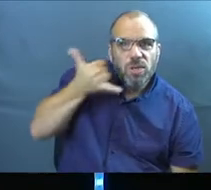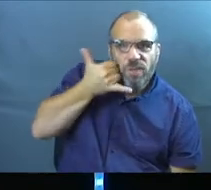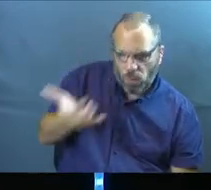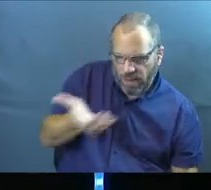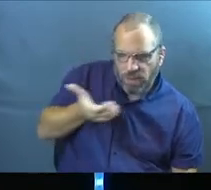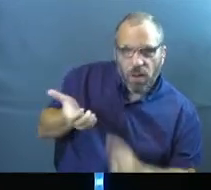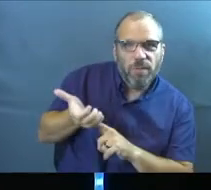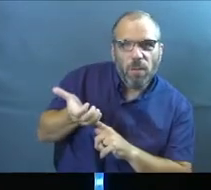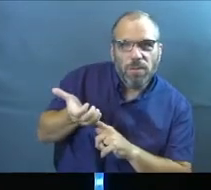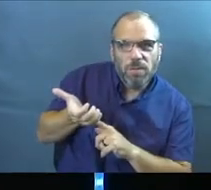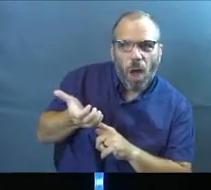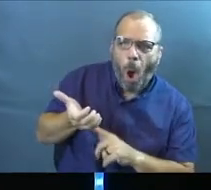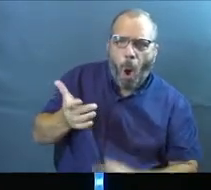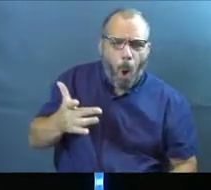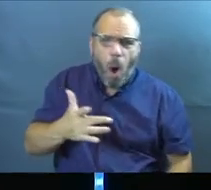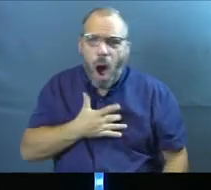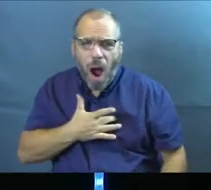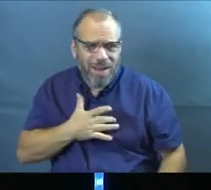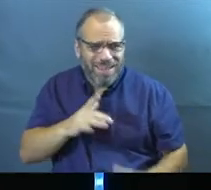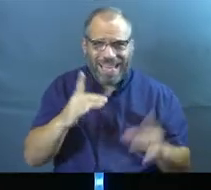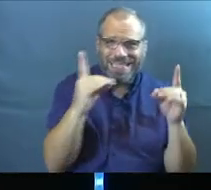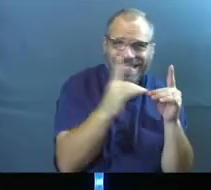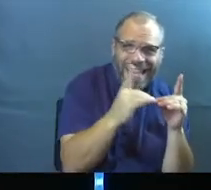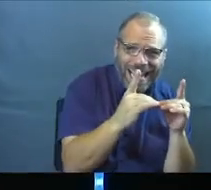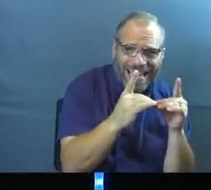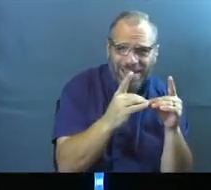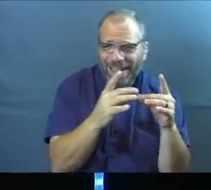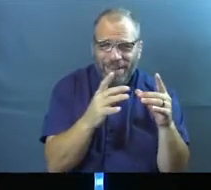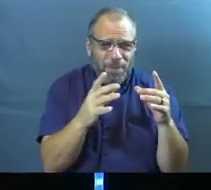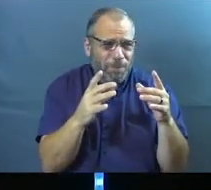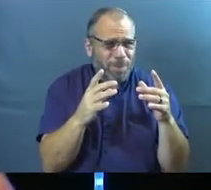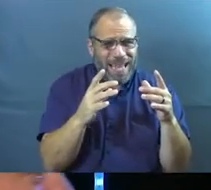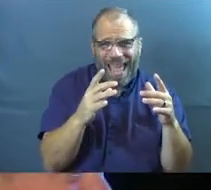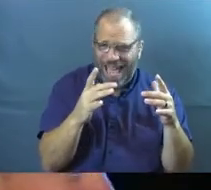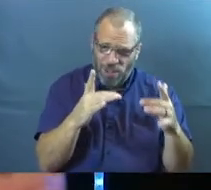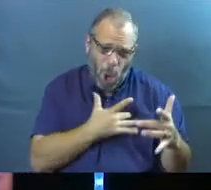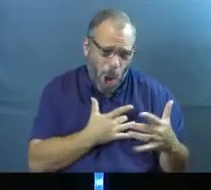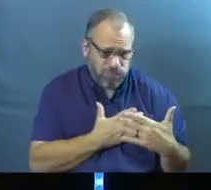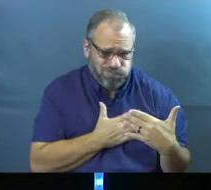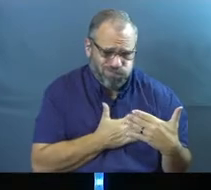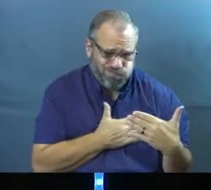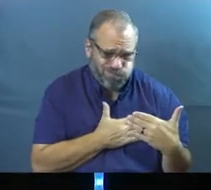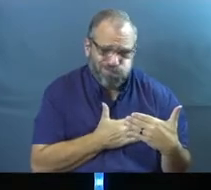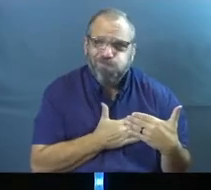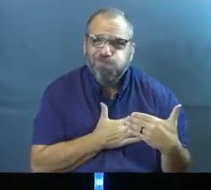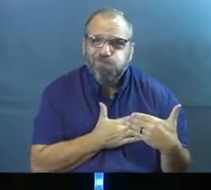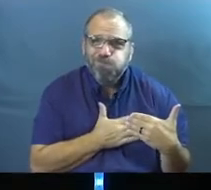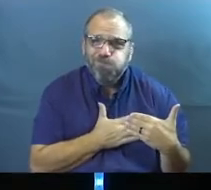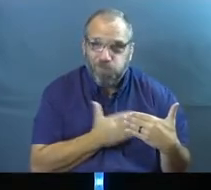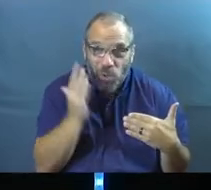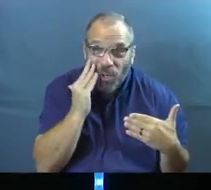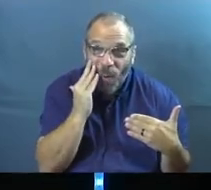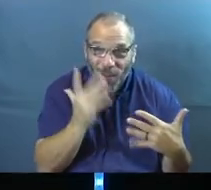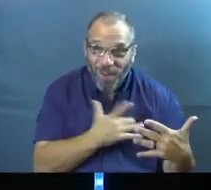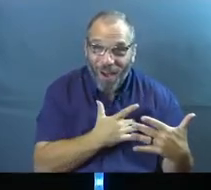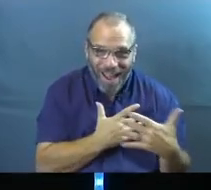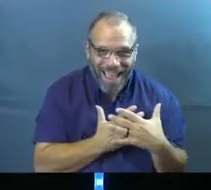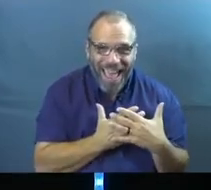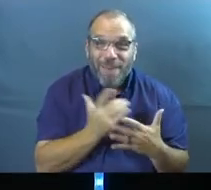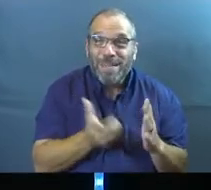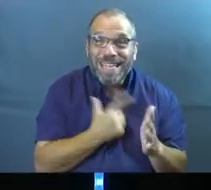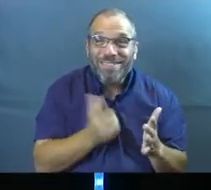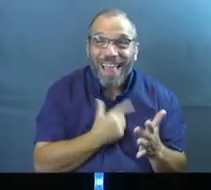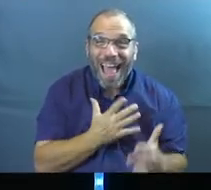And sometimes you've got the heart thing like the date. And the heart thing is supposed to have the heart in it.